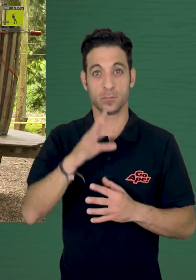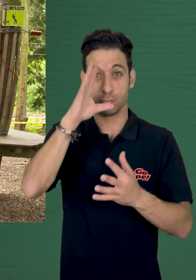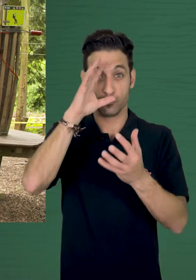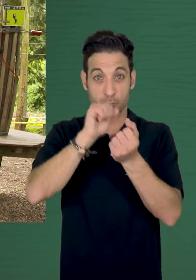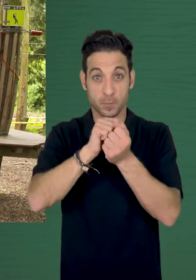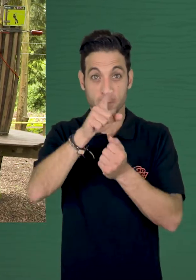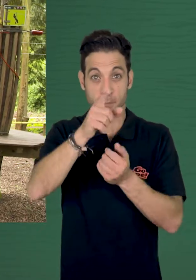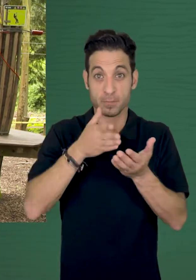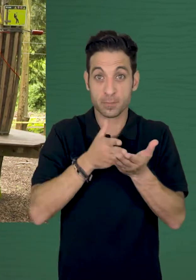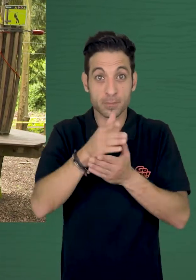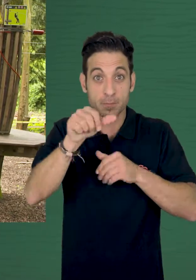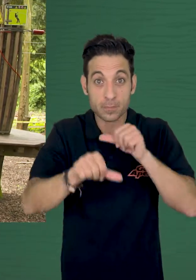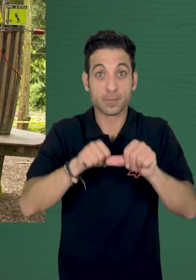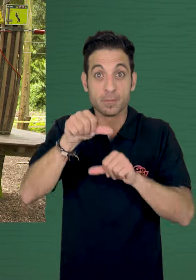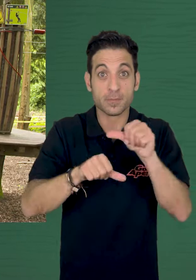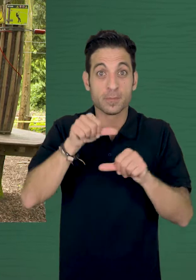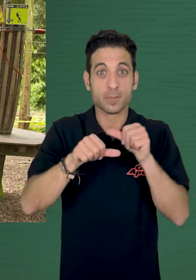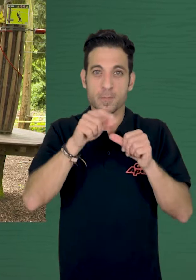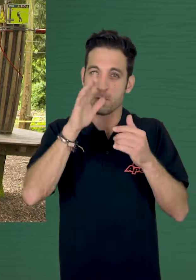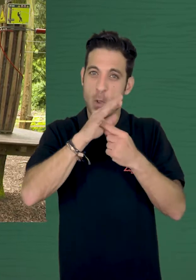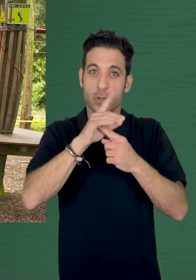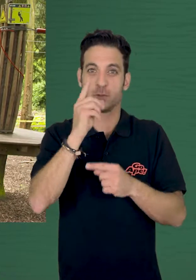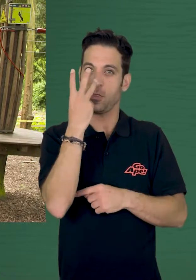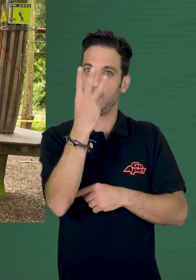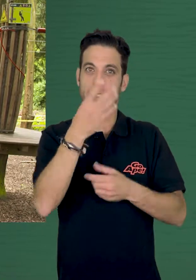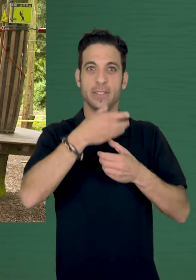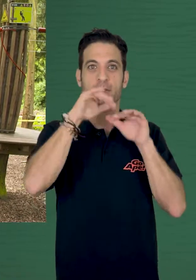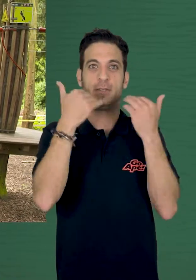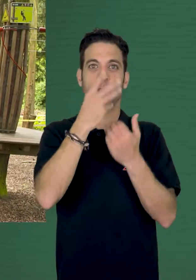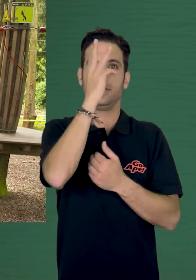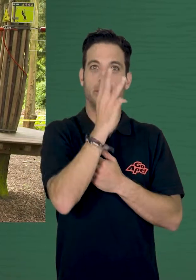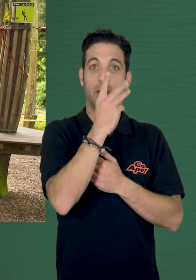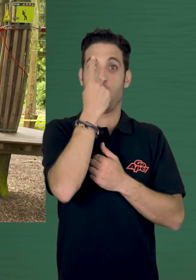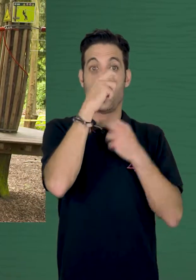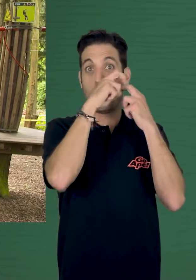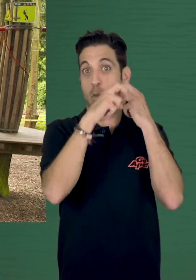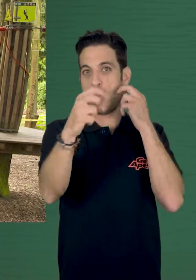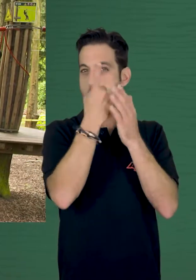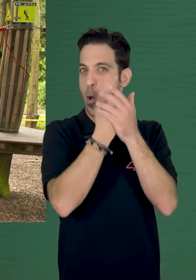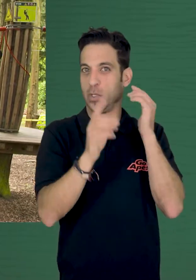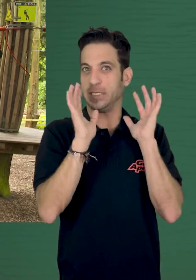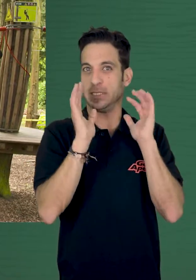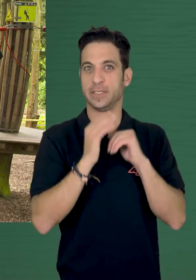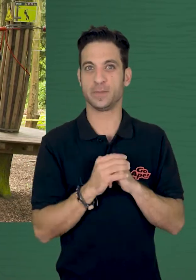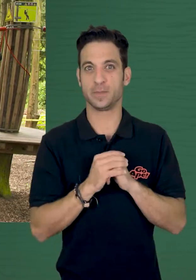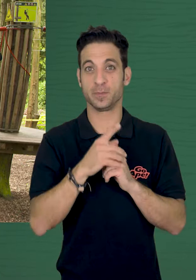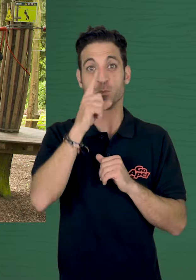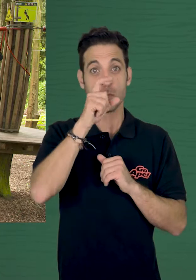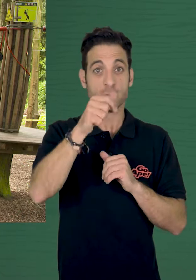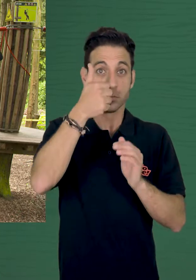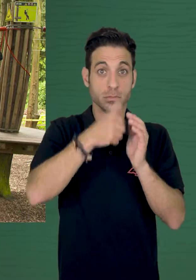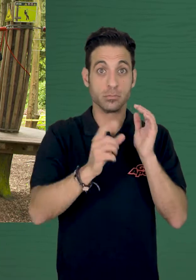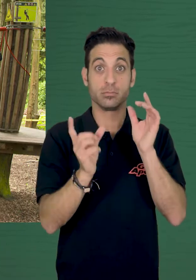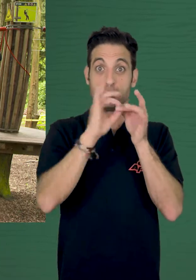Remember, as you go through the course, it's up to 3 people allowed on a platform and only 1 at a time on a crossing. You can